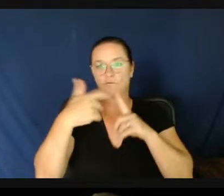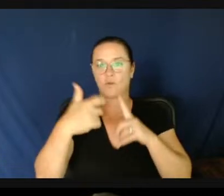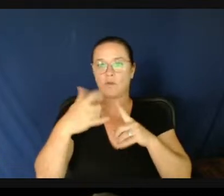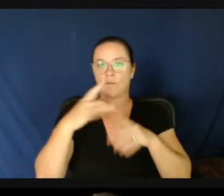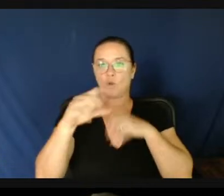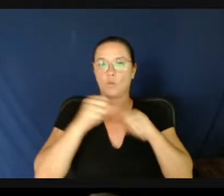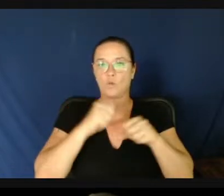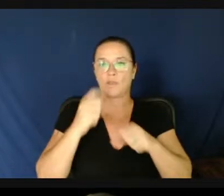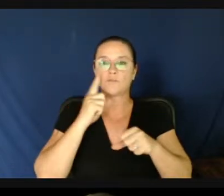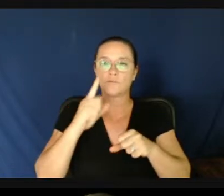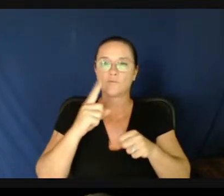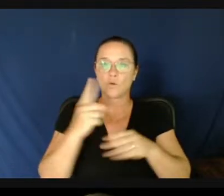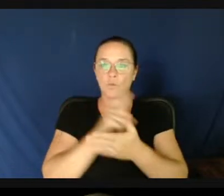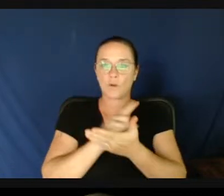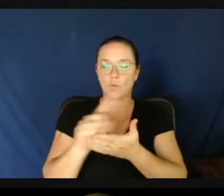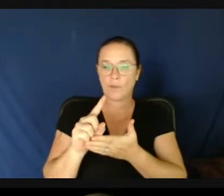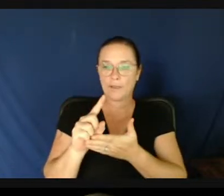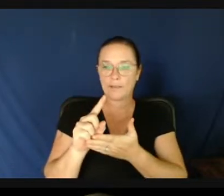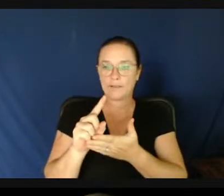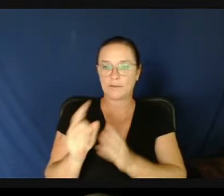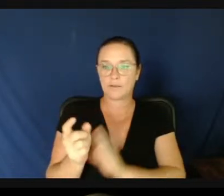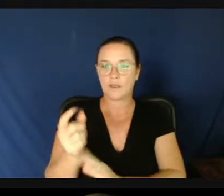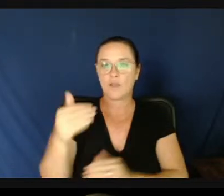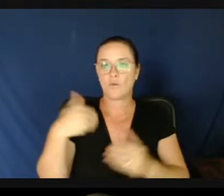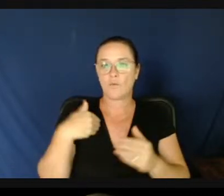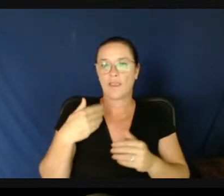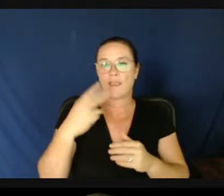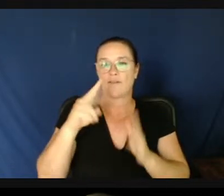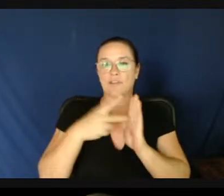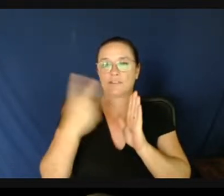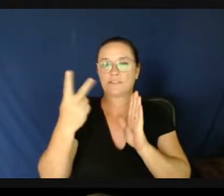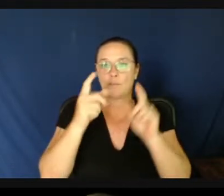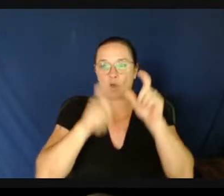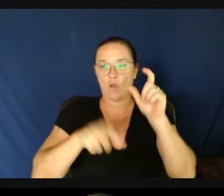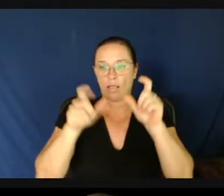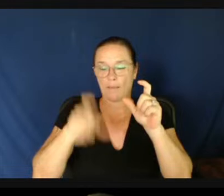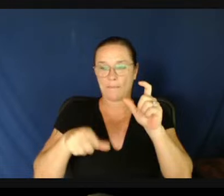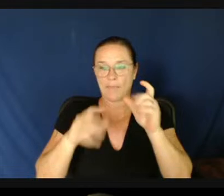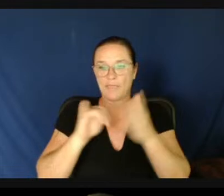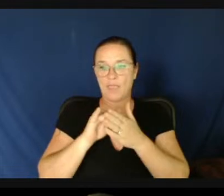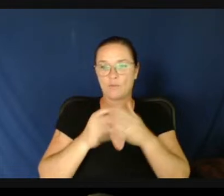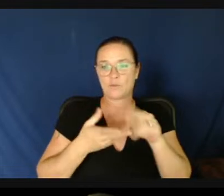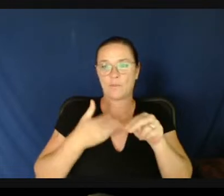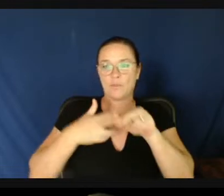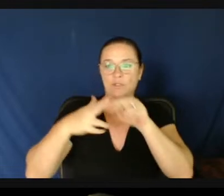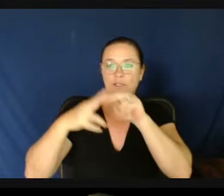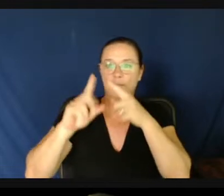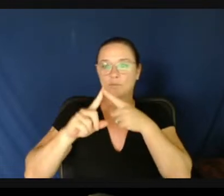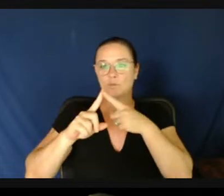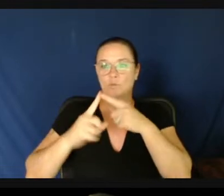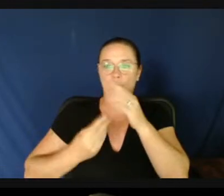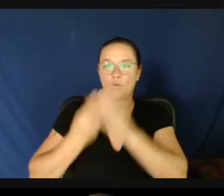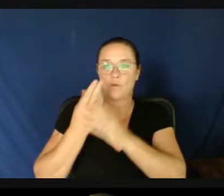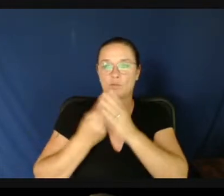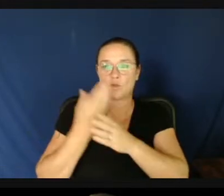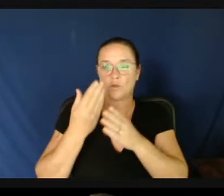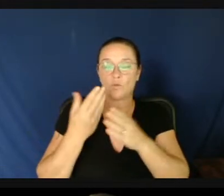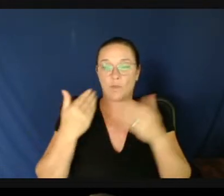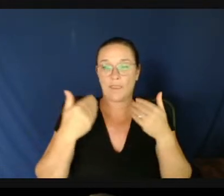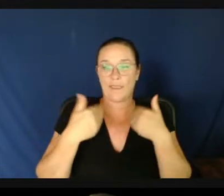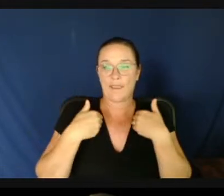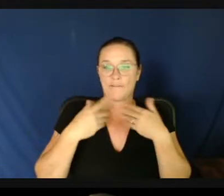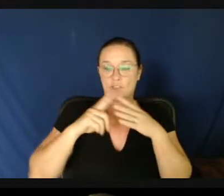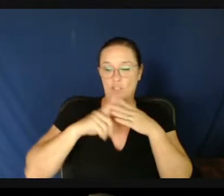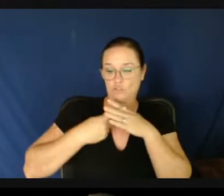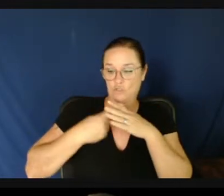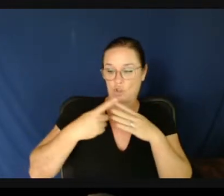This double column is the build up to the main eruption we have going now that began in